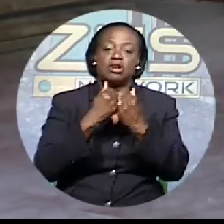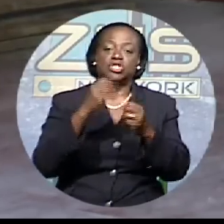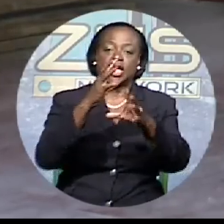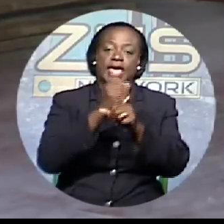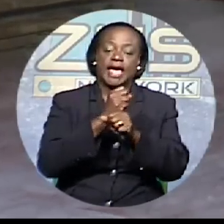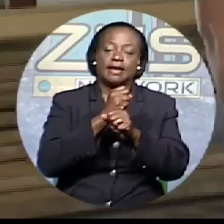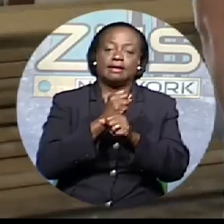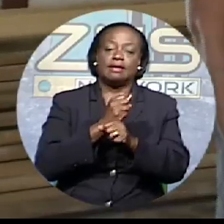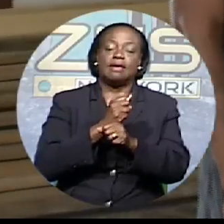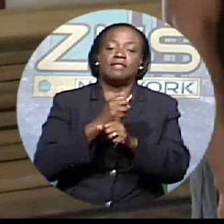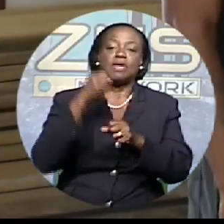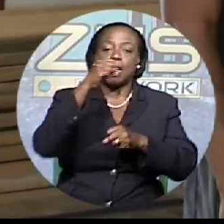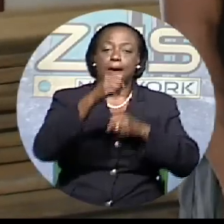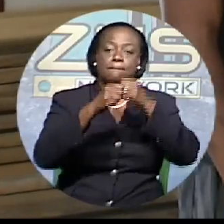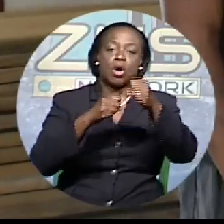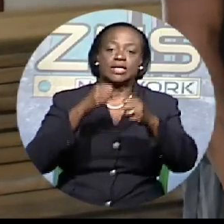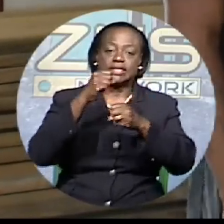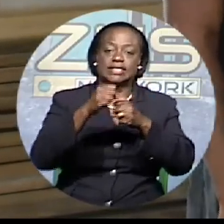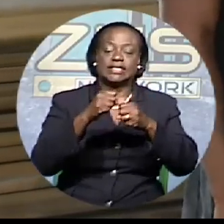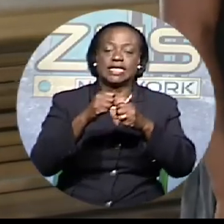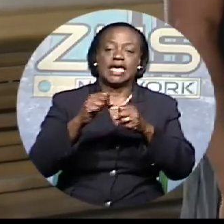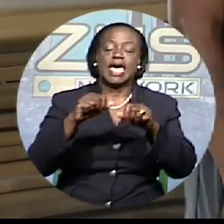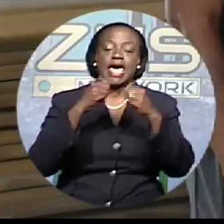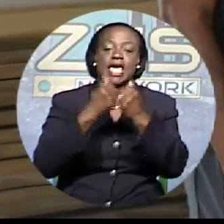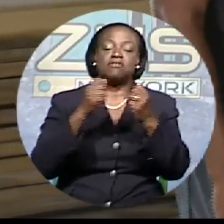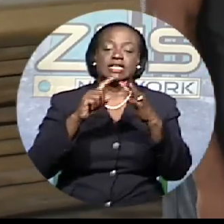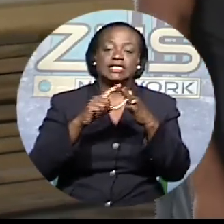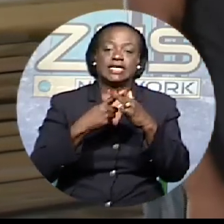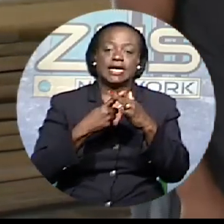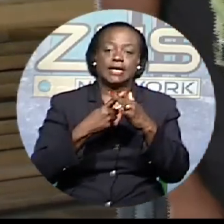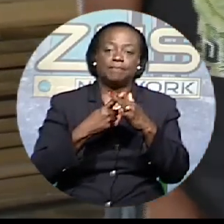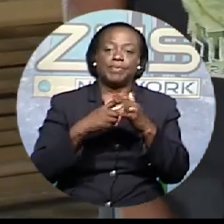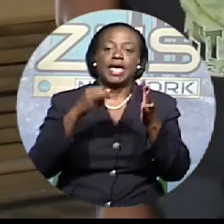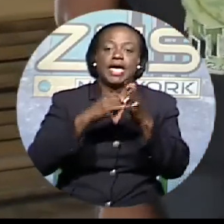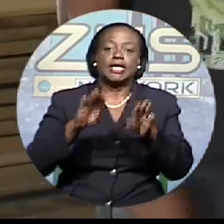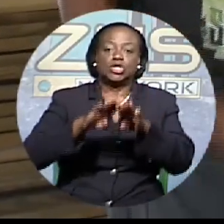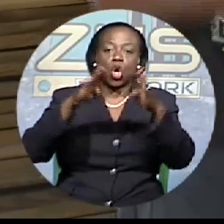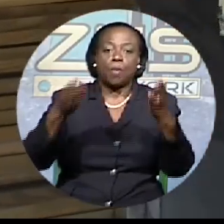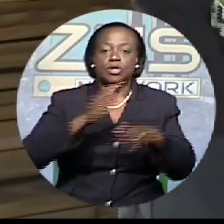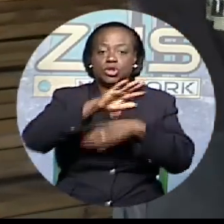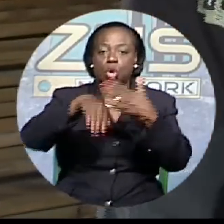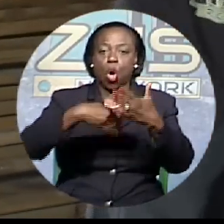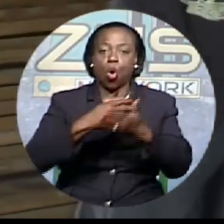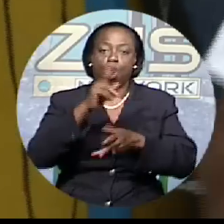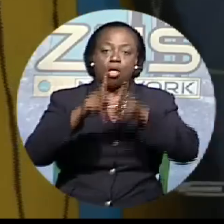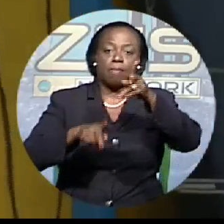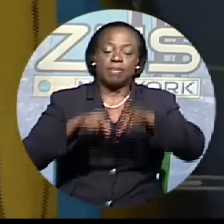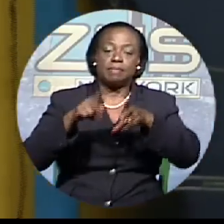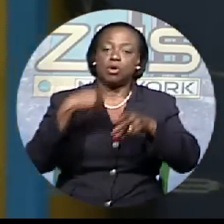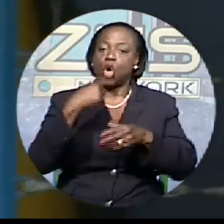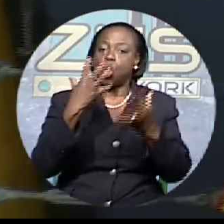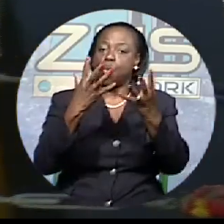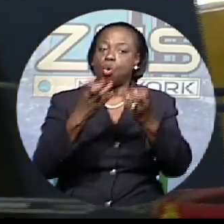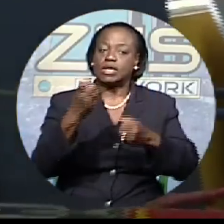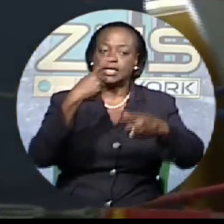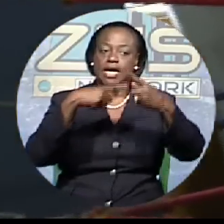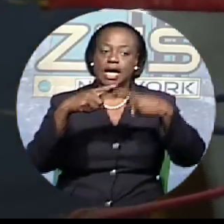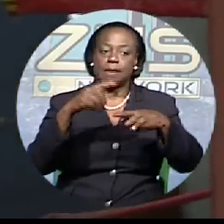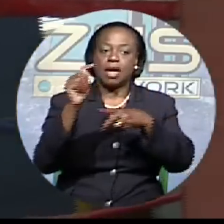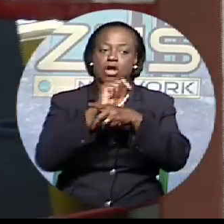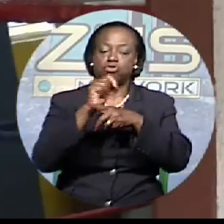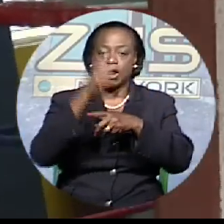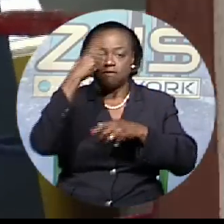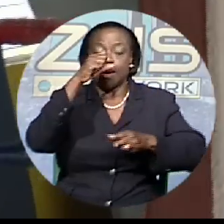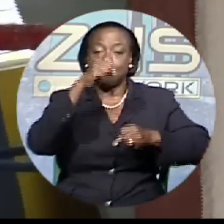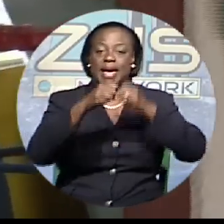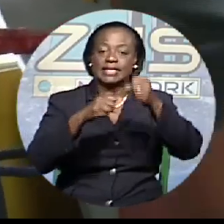waiting for the opportunity. Major said the facility is open to all persons who are interested in training for boxing matches as well as staying in shape. Right